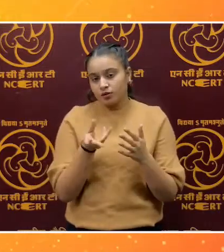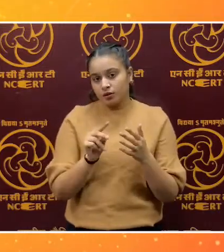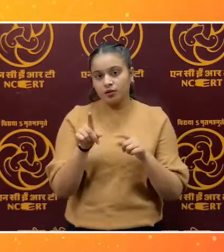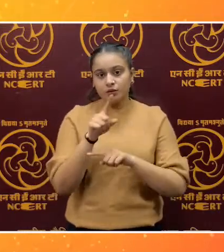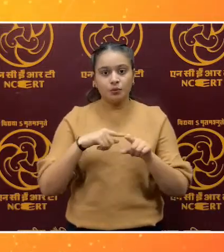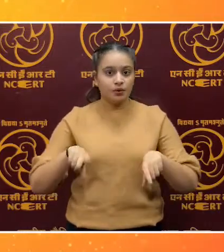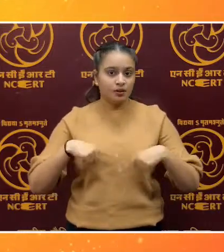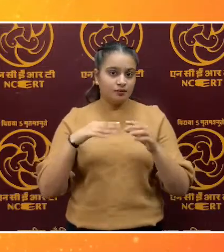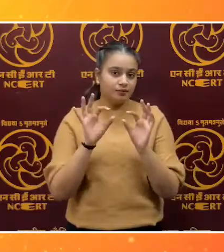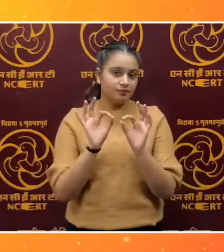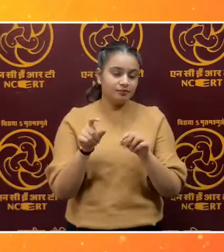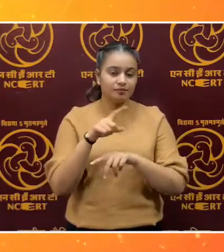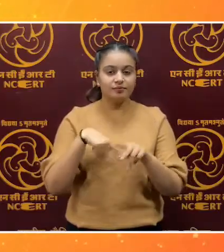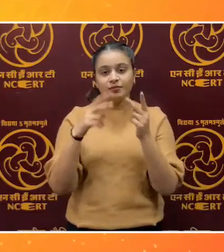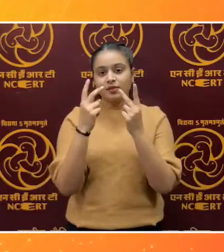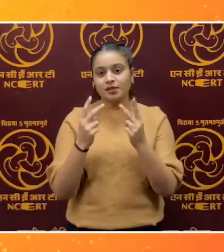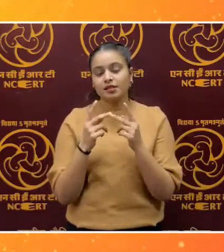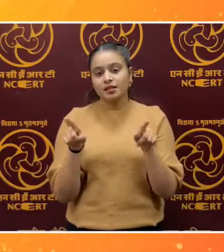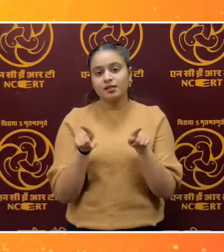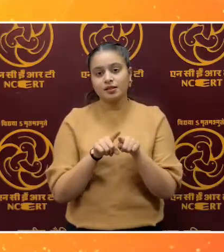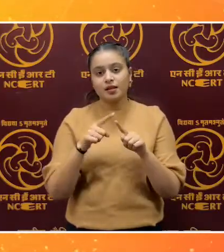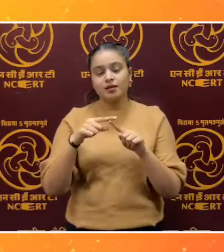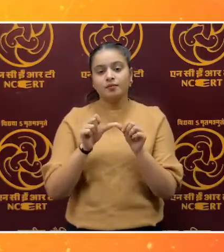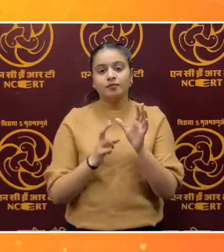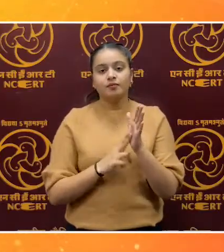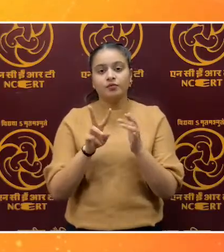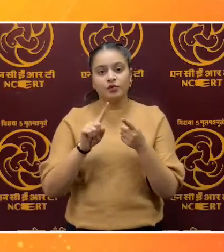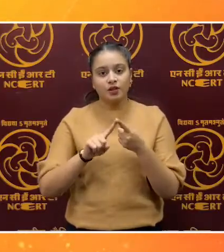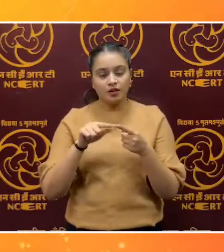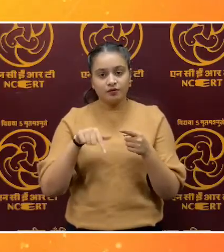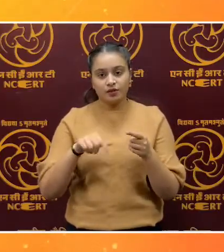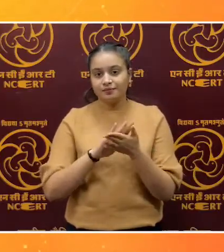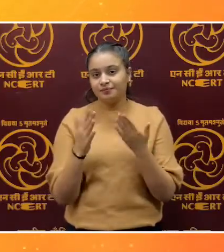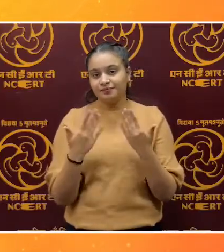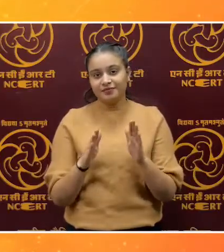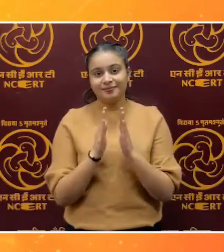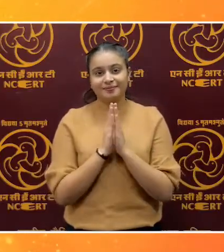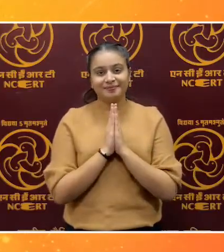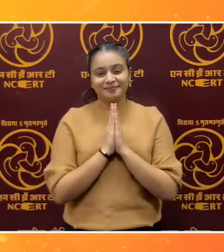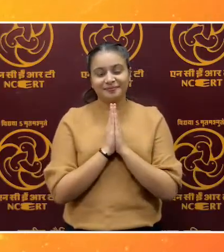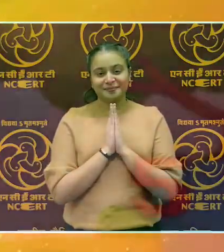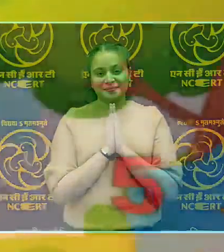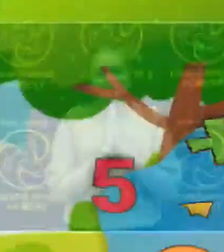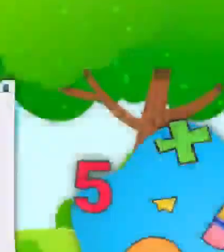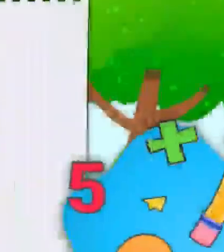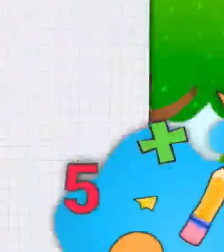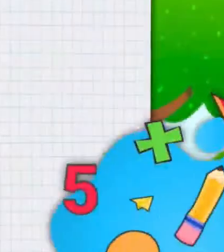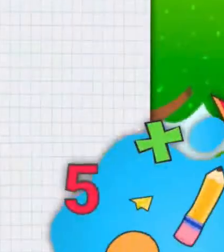great day ahead. Keep on watching our programs. I'm Tanvi Khurana, and I'll take a leave of you. Namaskar.